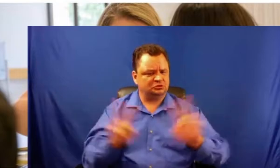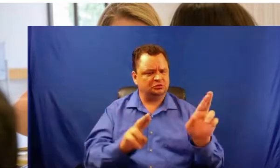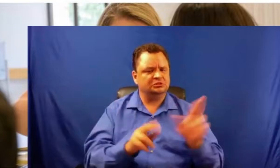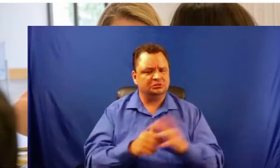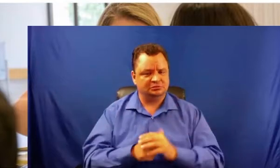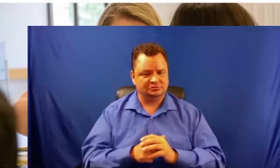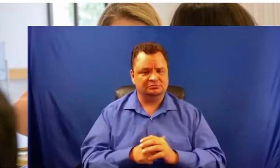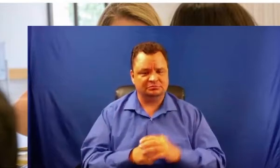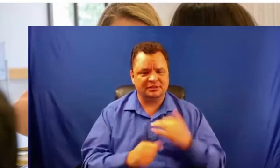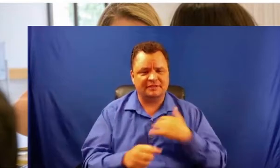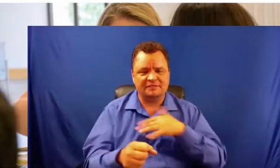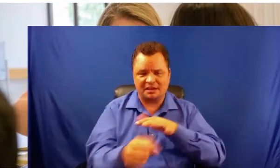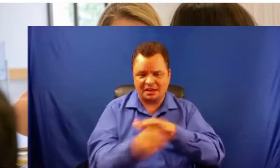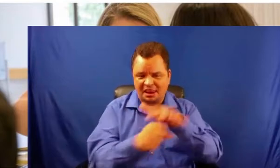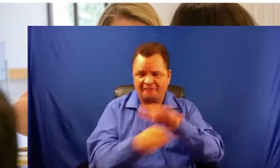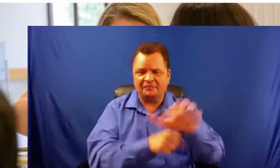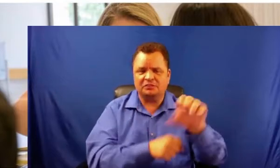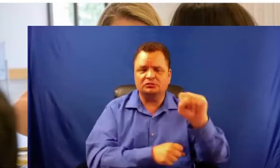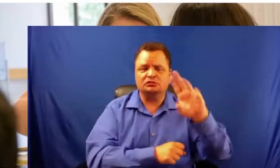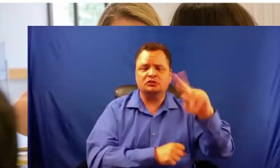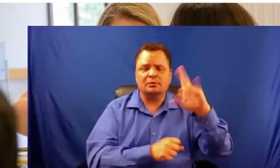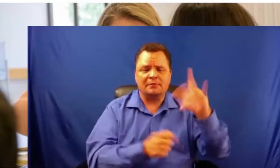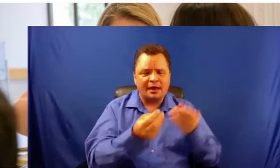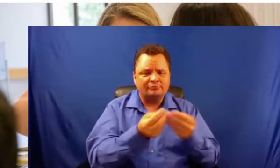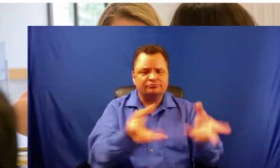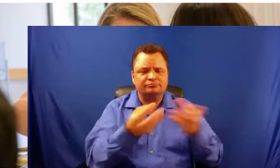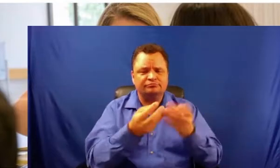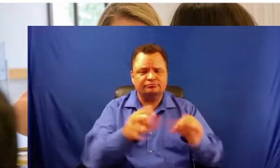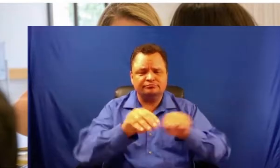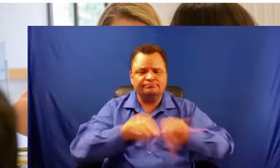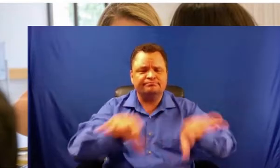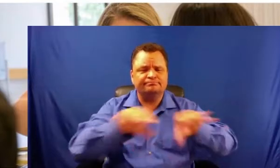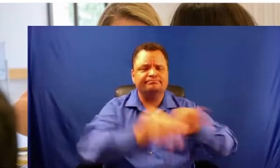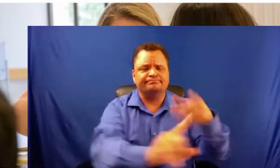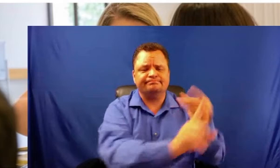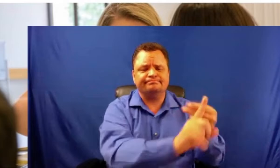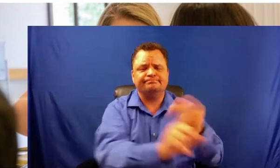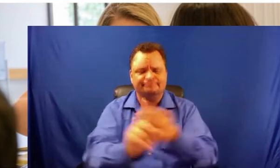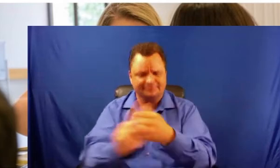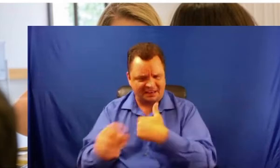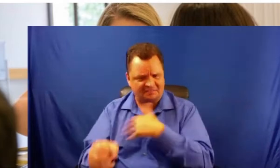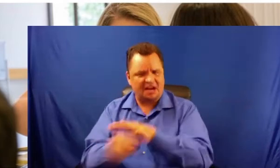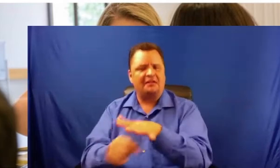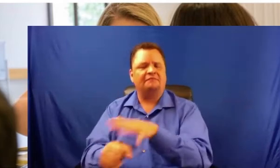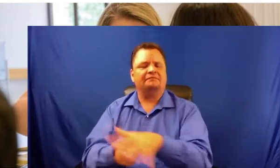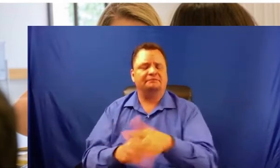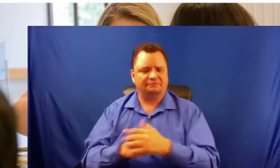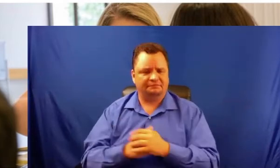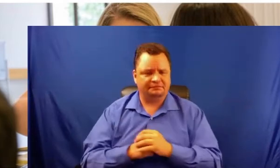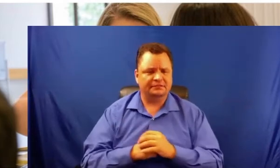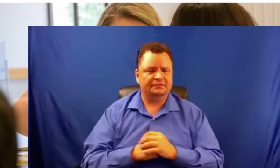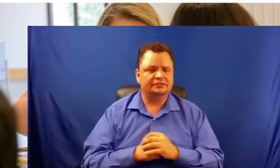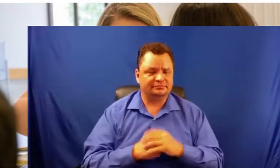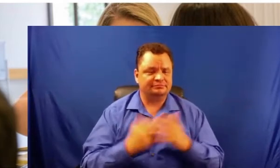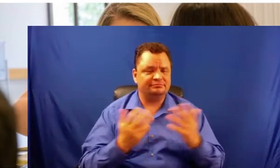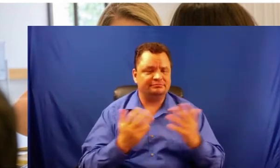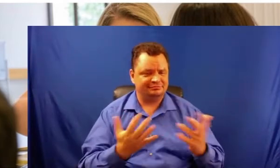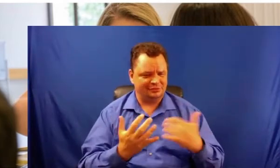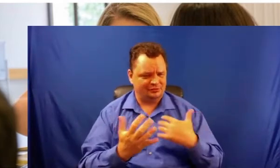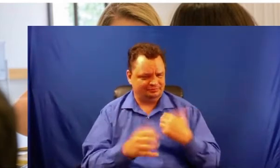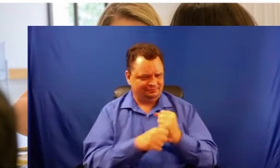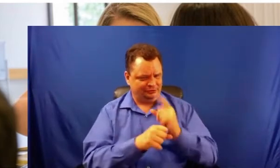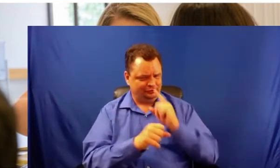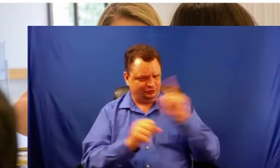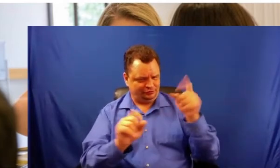able to offer vaccines safely and effectively, and making sure that we expand that education and